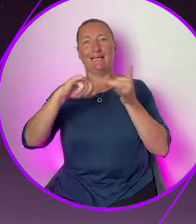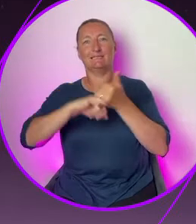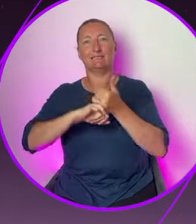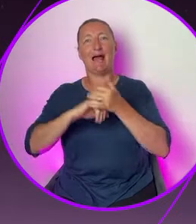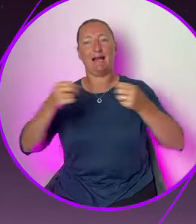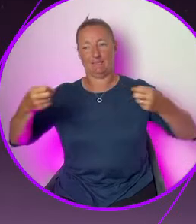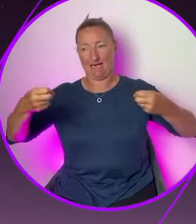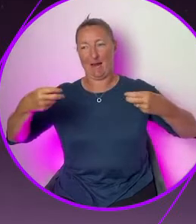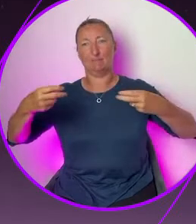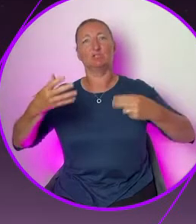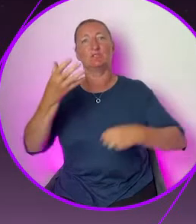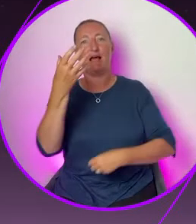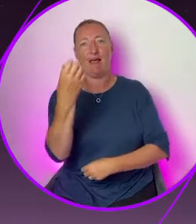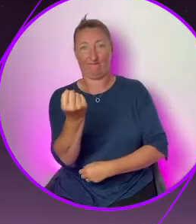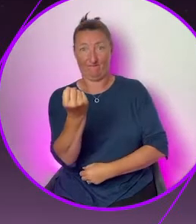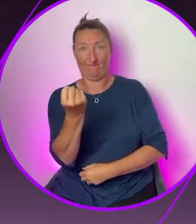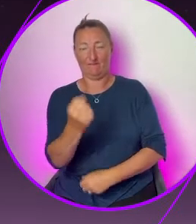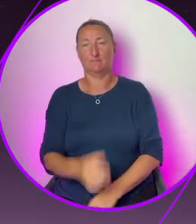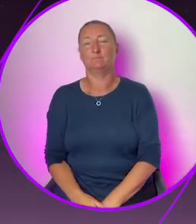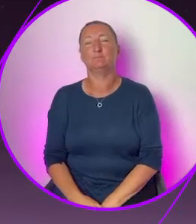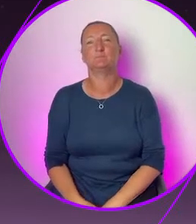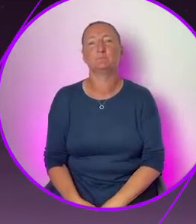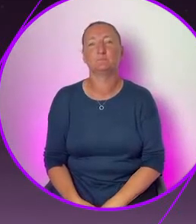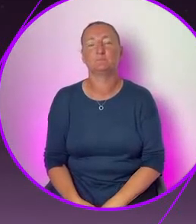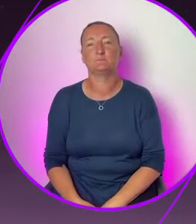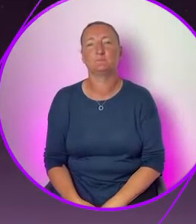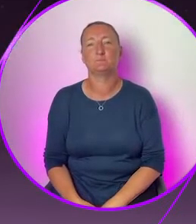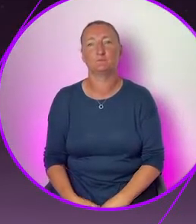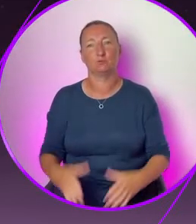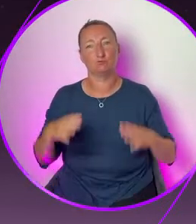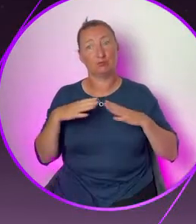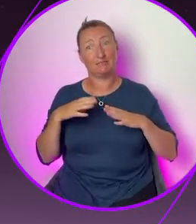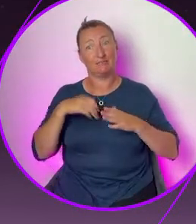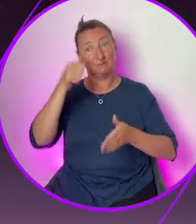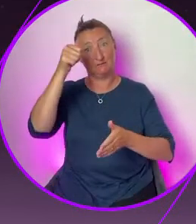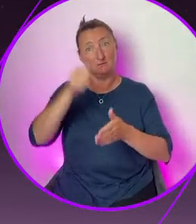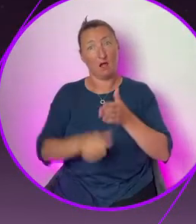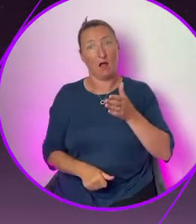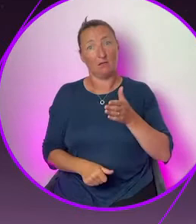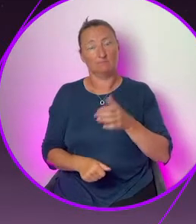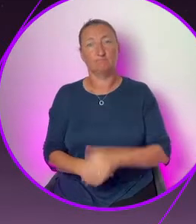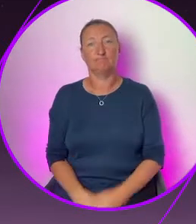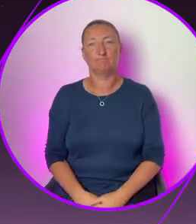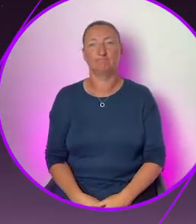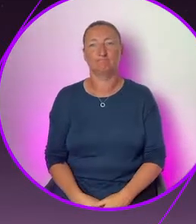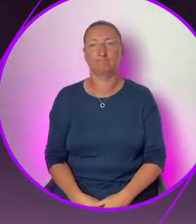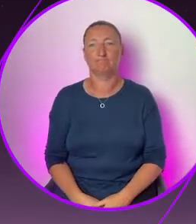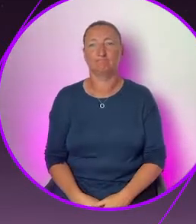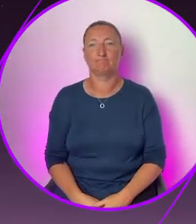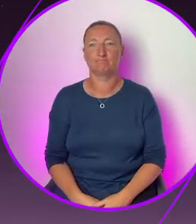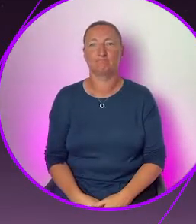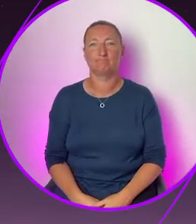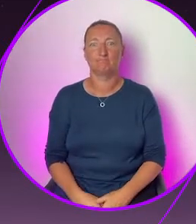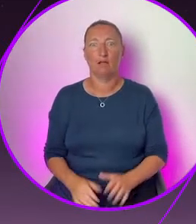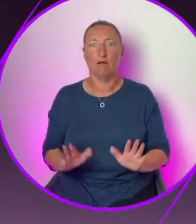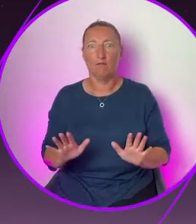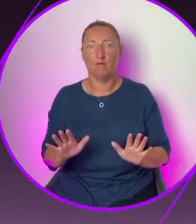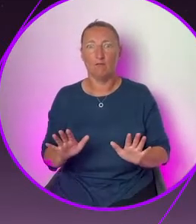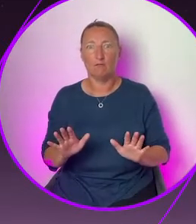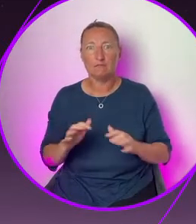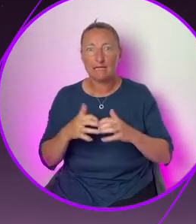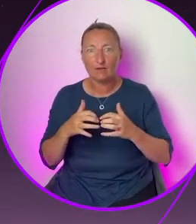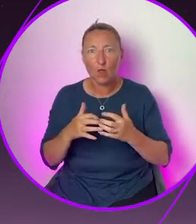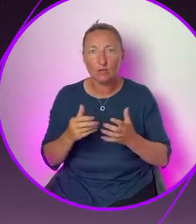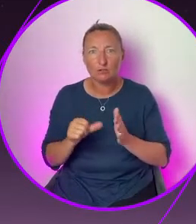so. So let's get into it. Faye 2. Whoops, we're not at the beginning. We need to start at the